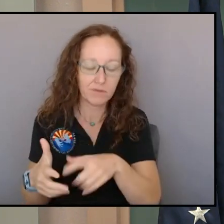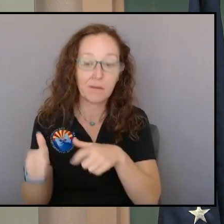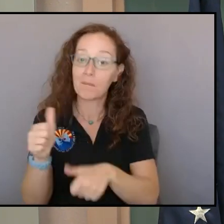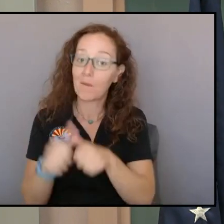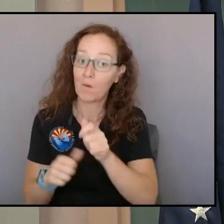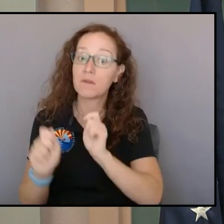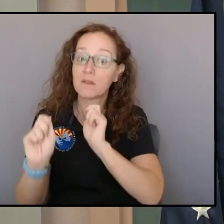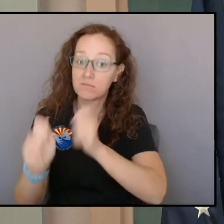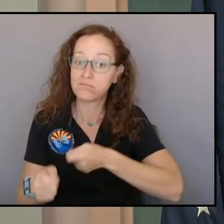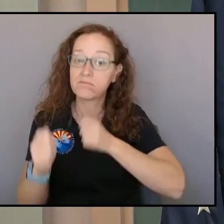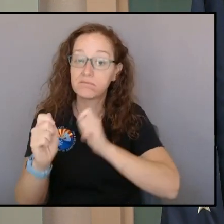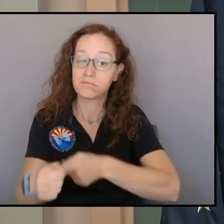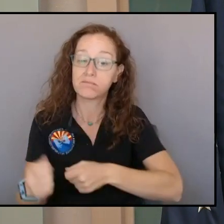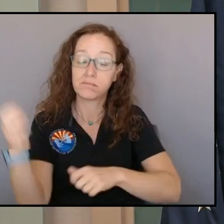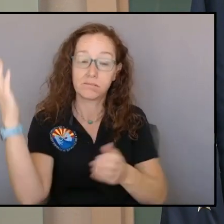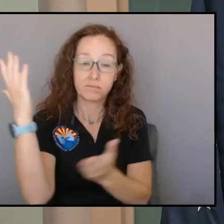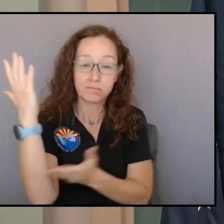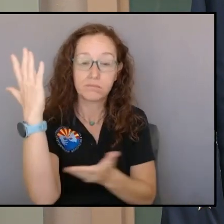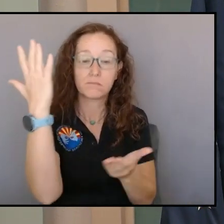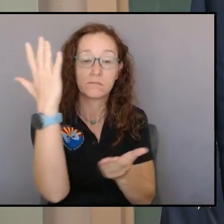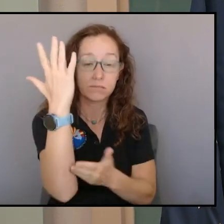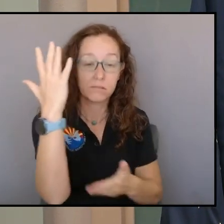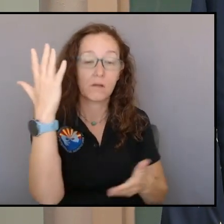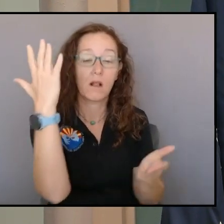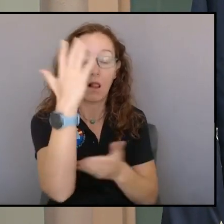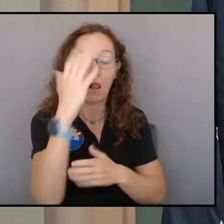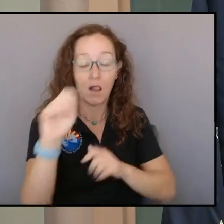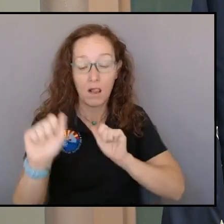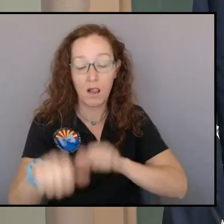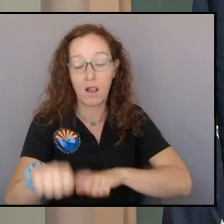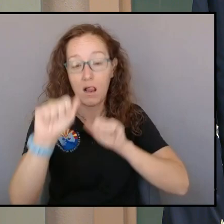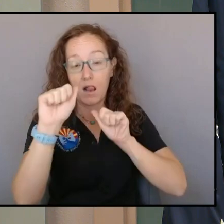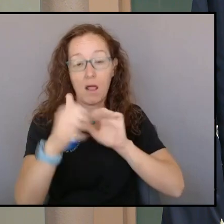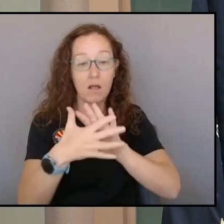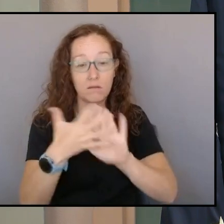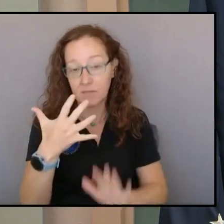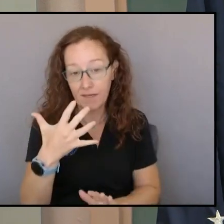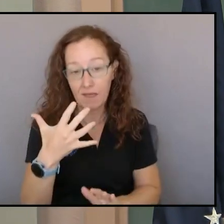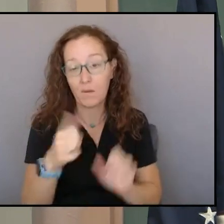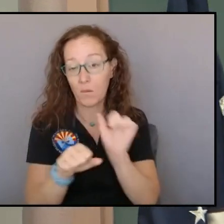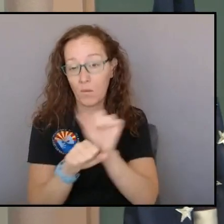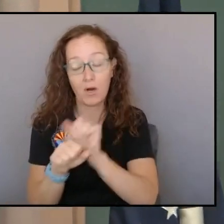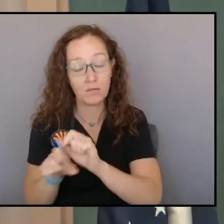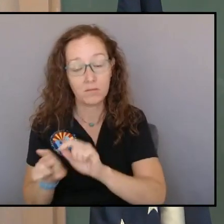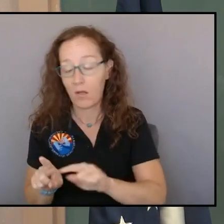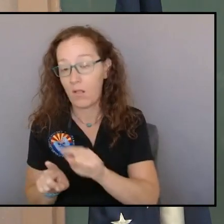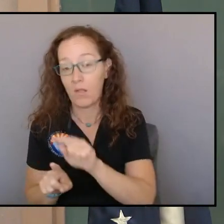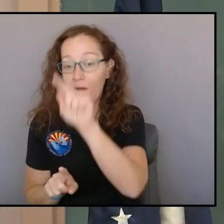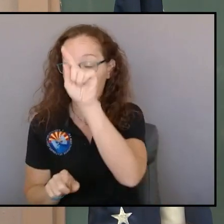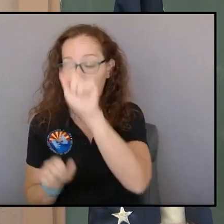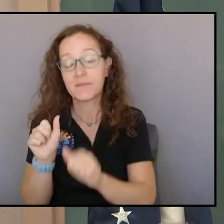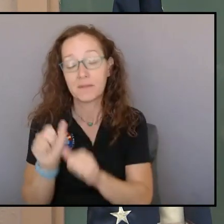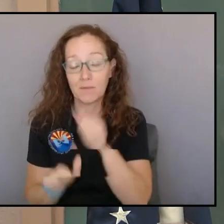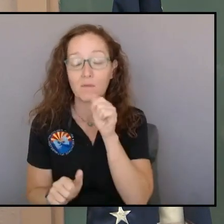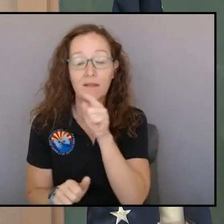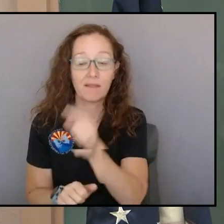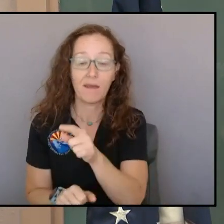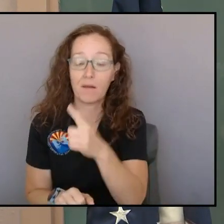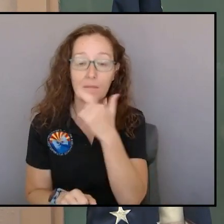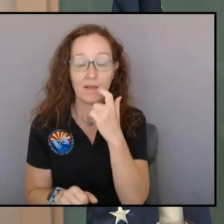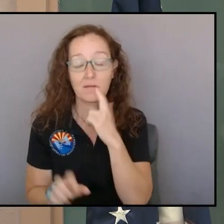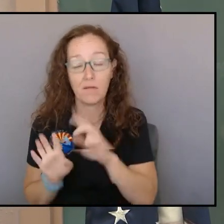all the way up to the north. So when we're identifying lines, our goal is, number one, what's going to be the